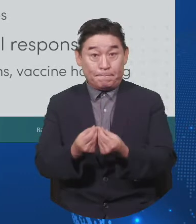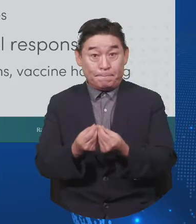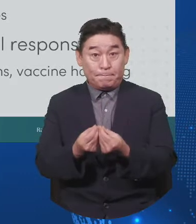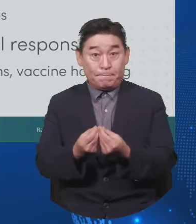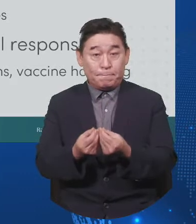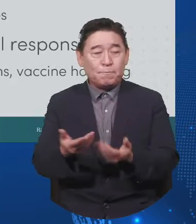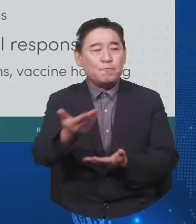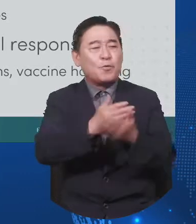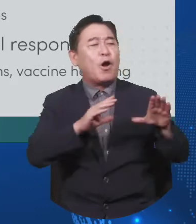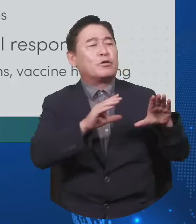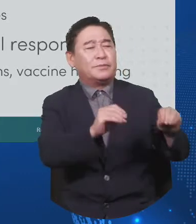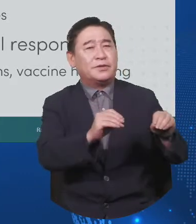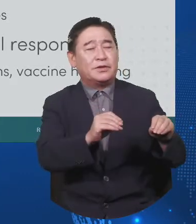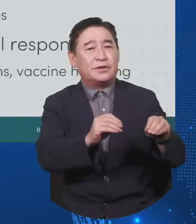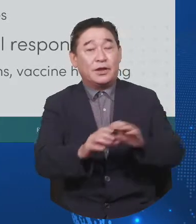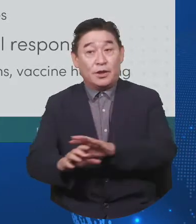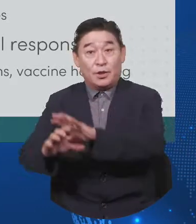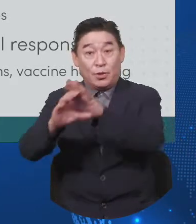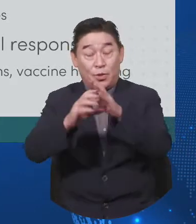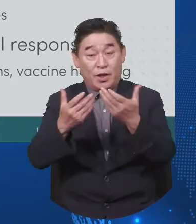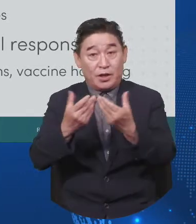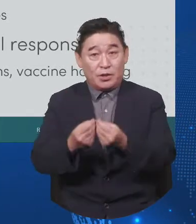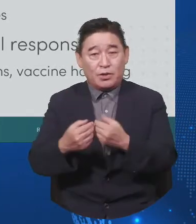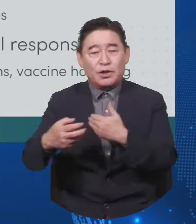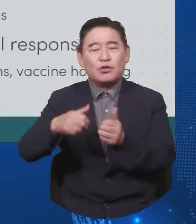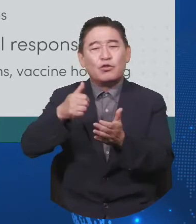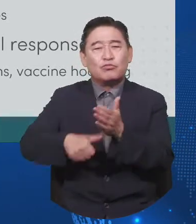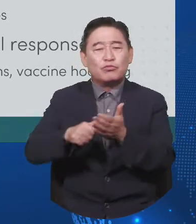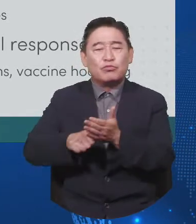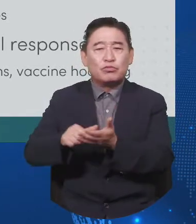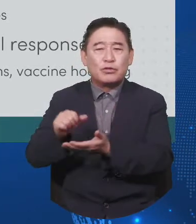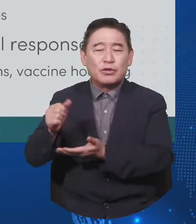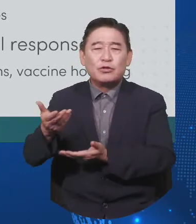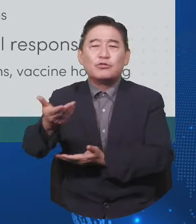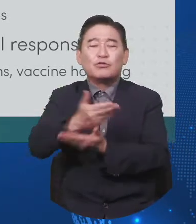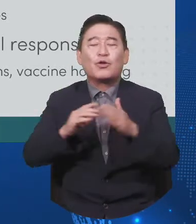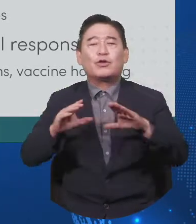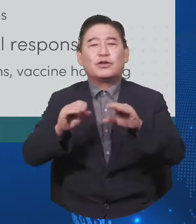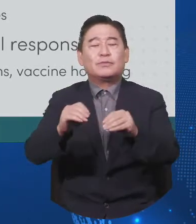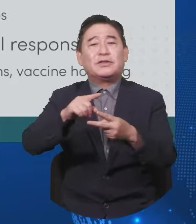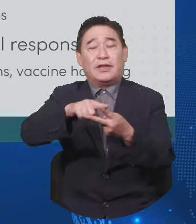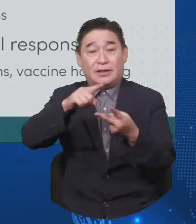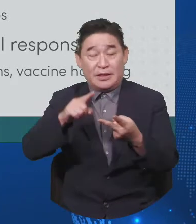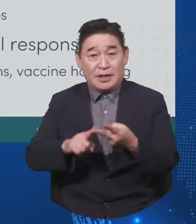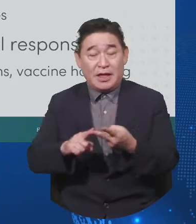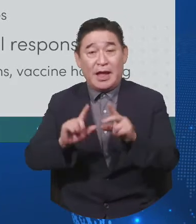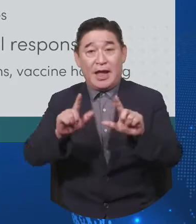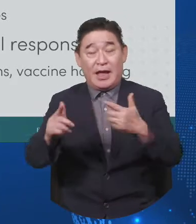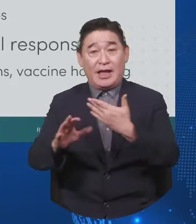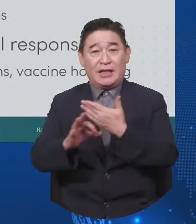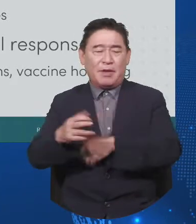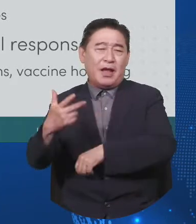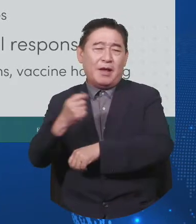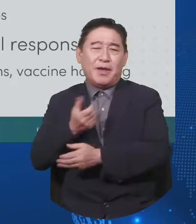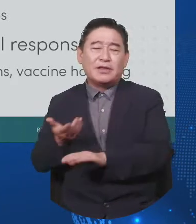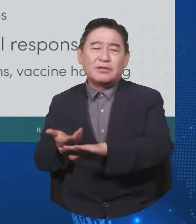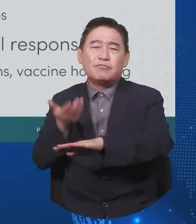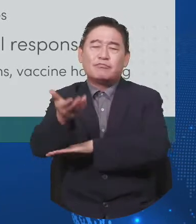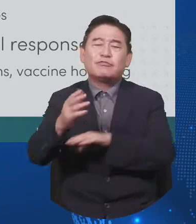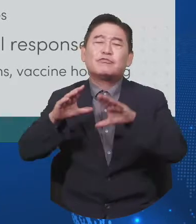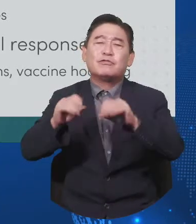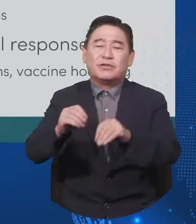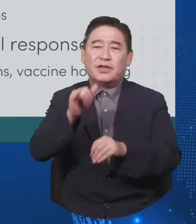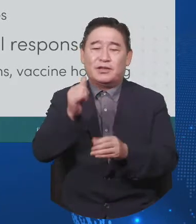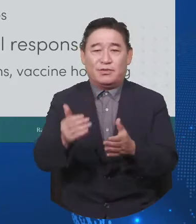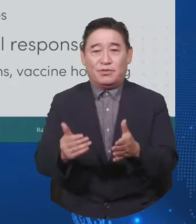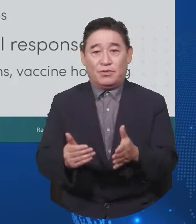goods throughout the pandemic. And by now, I'm sure we've all heard about the vaccine hoarding that took place, despite calls and pledges